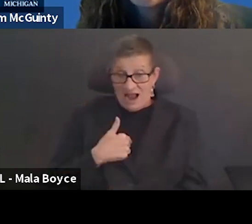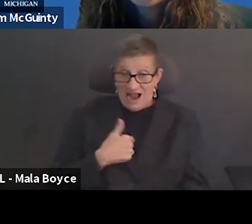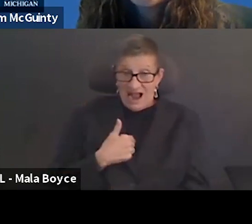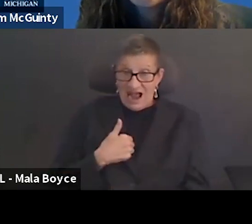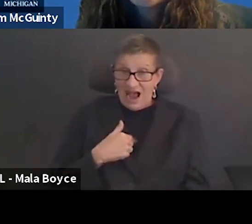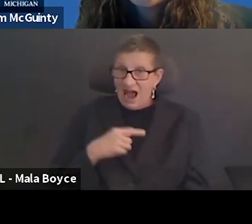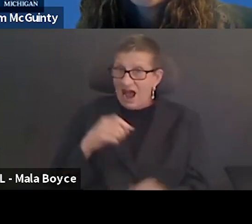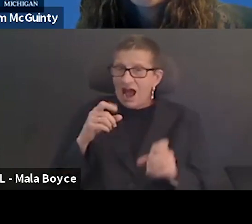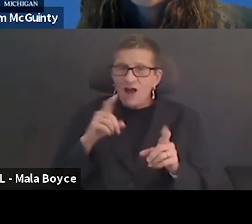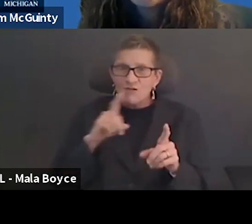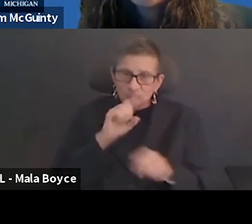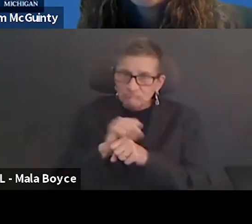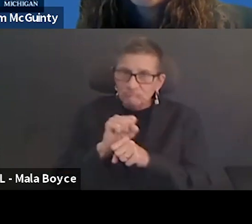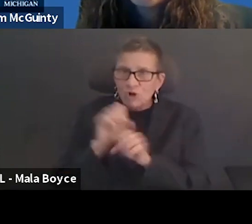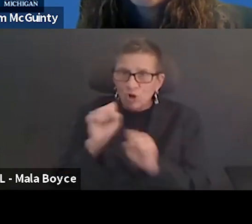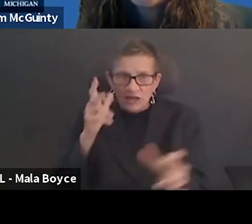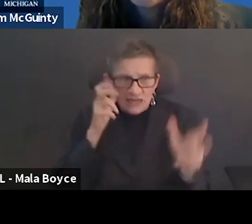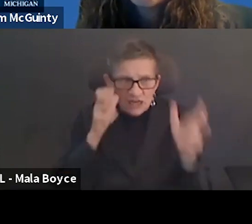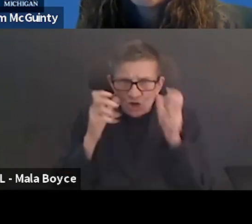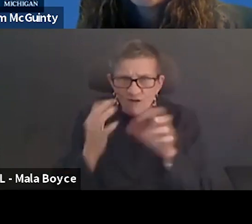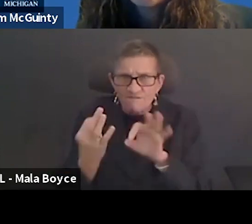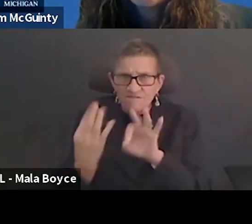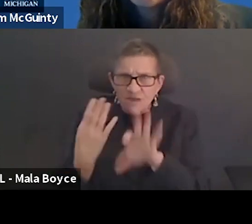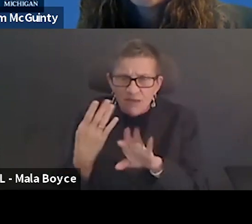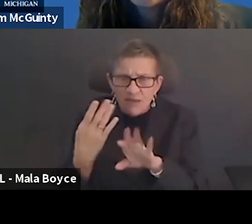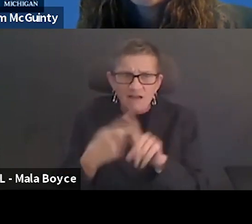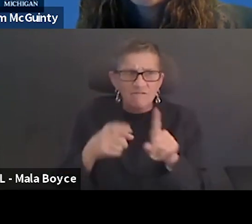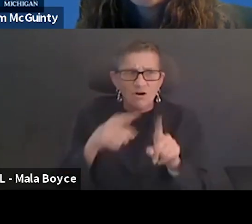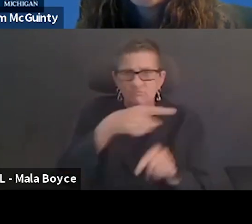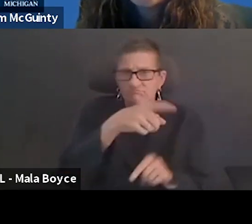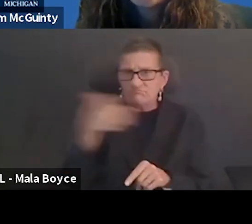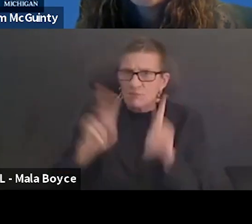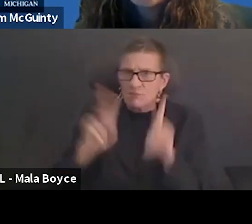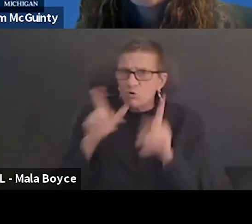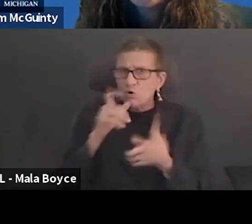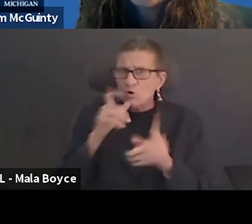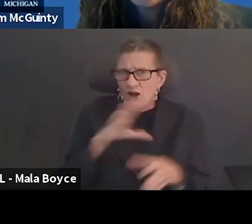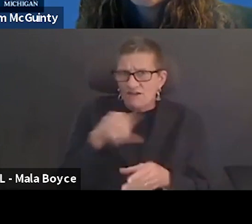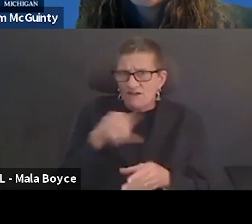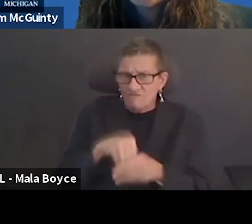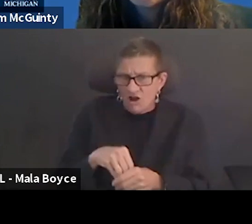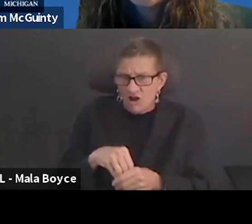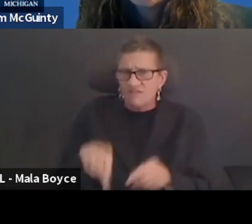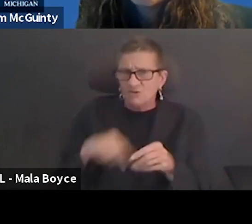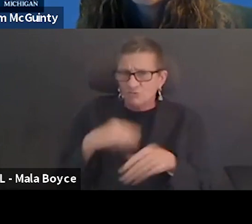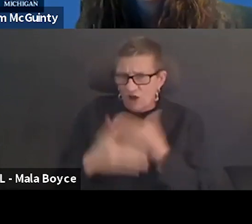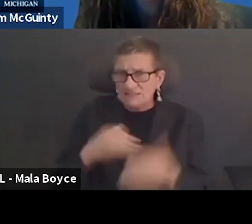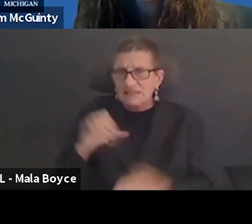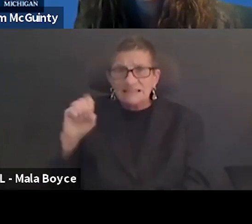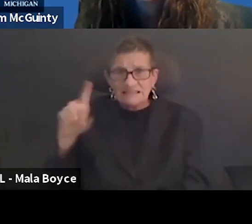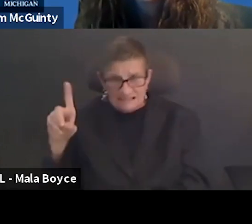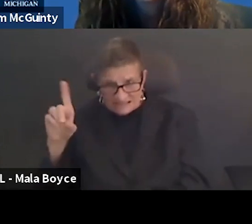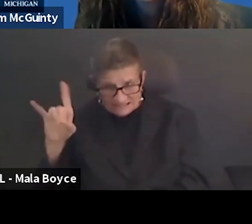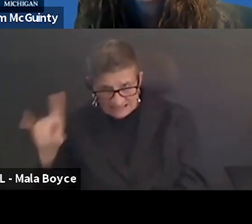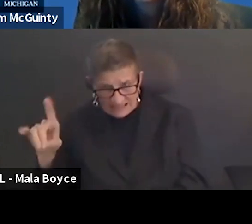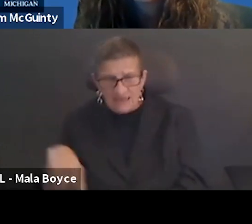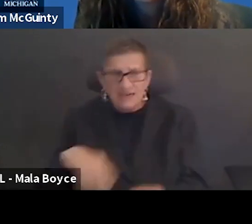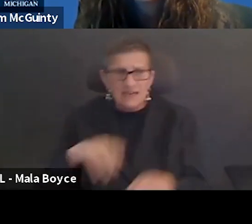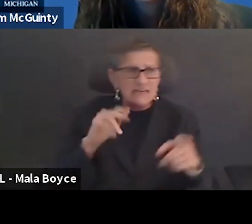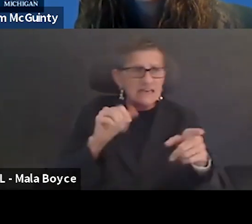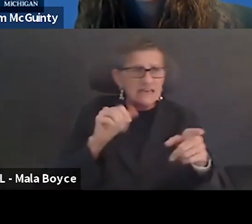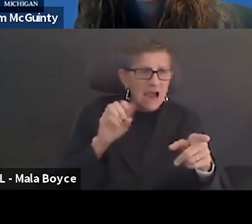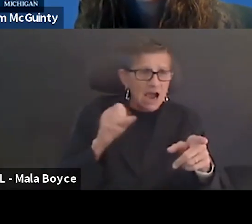was able to hear feedback from folks who have engaged in this process. I know SSD did as well. And to Natasha's point,